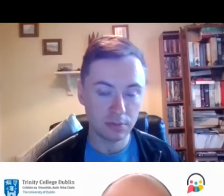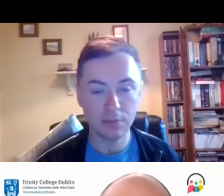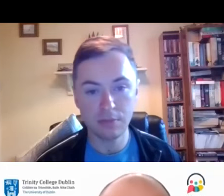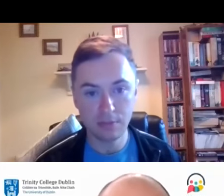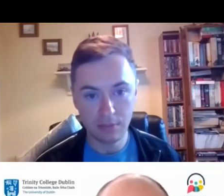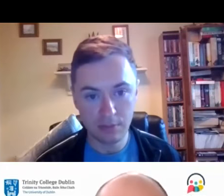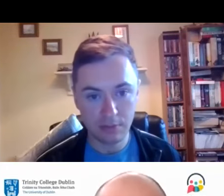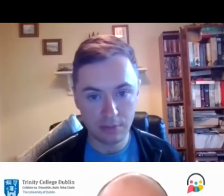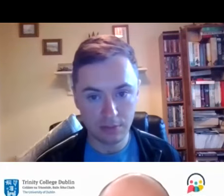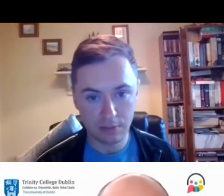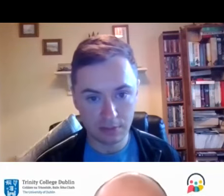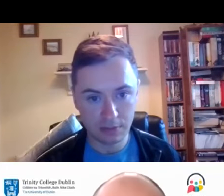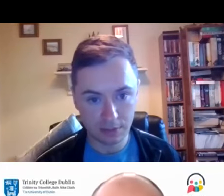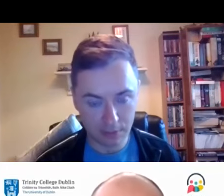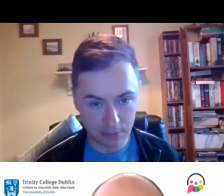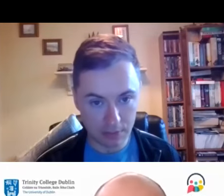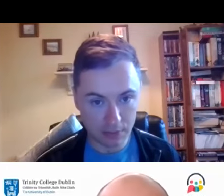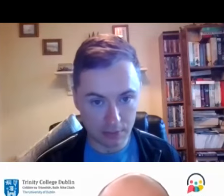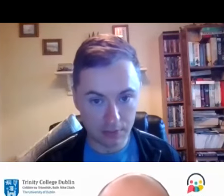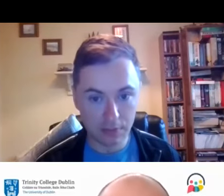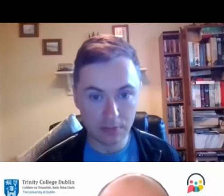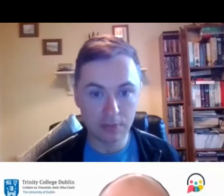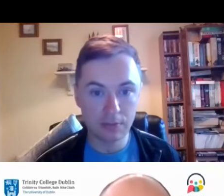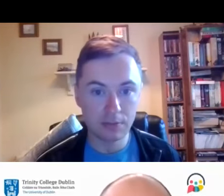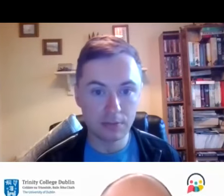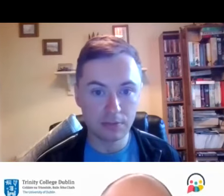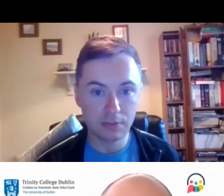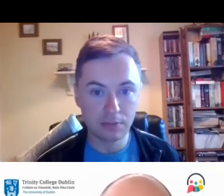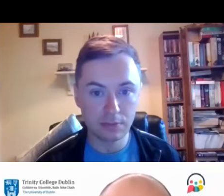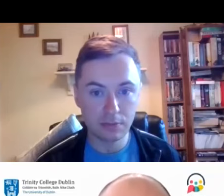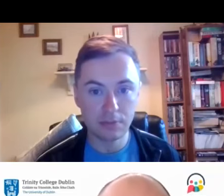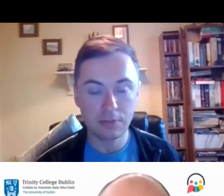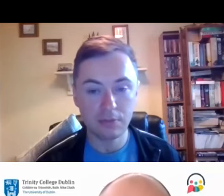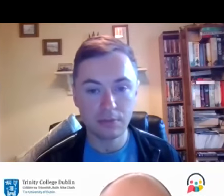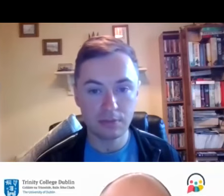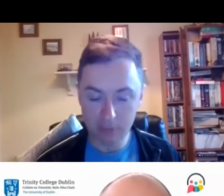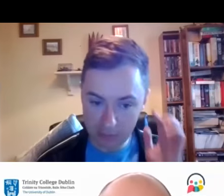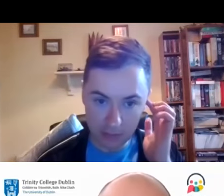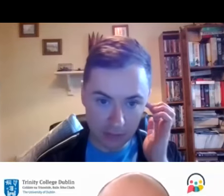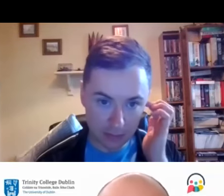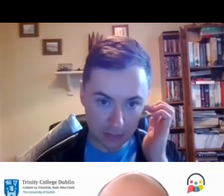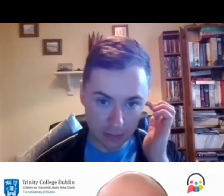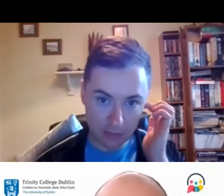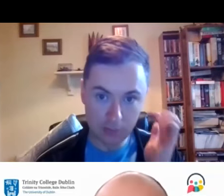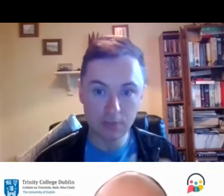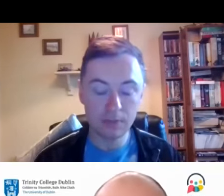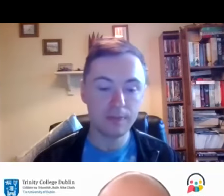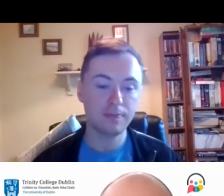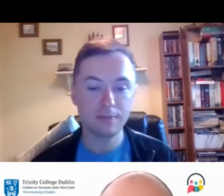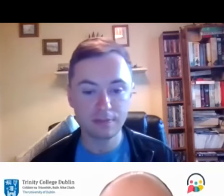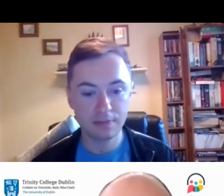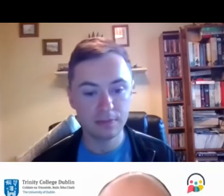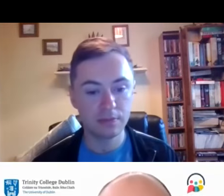people having to be resilient and having to adapt. That certainly at the start of the pandemic, you were a very calming